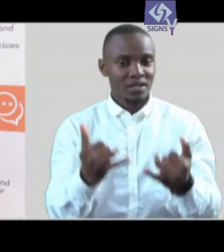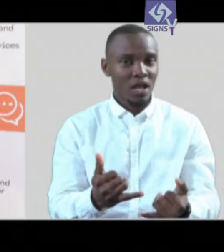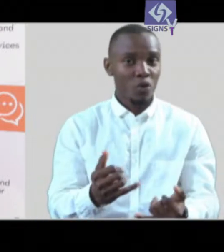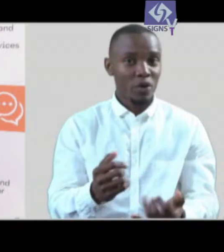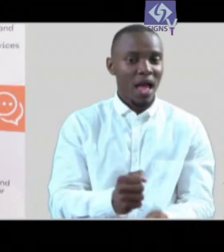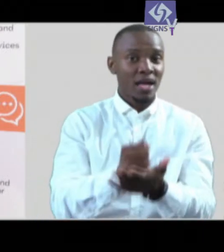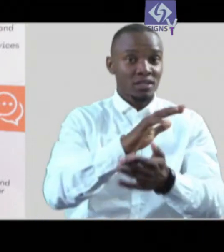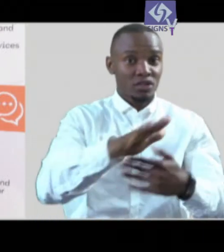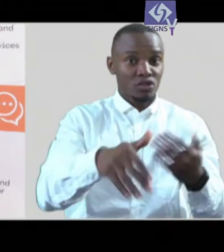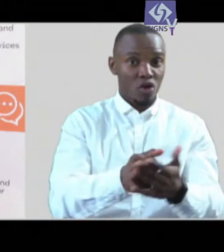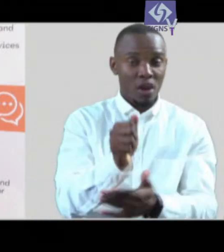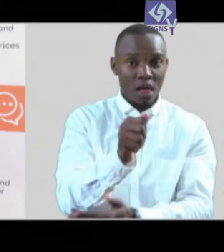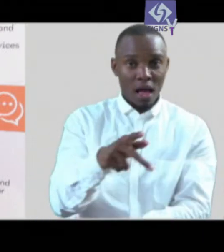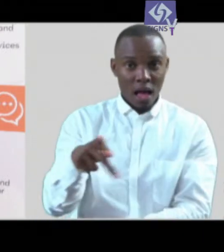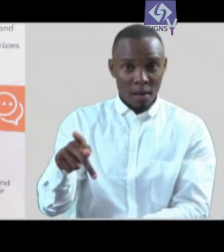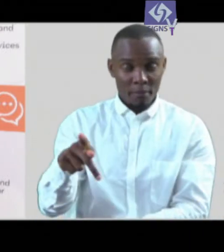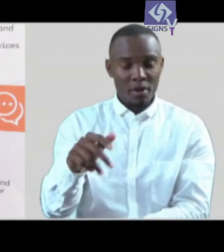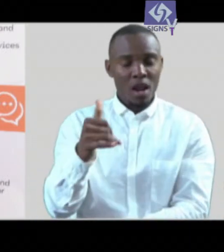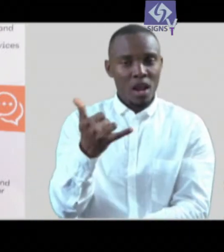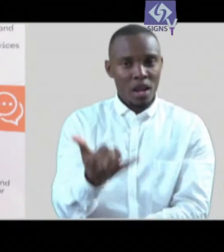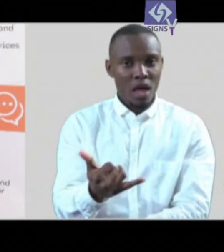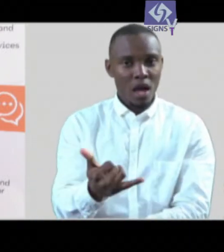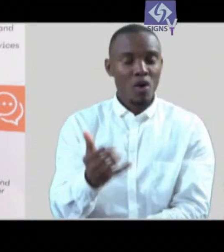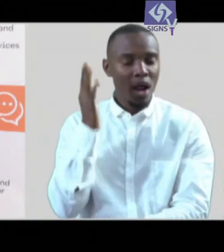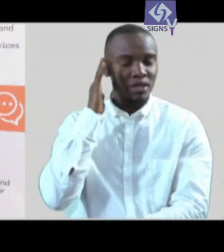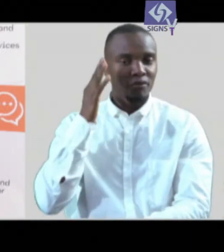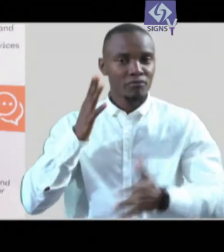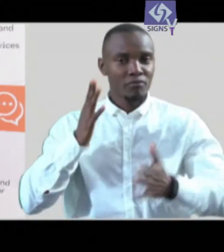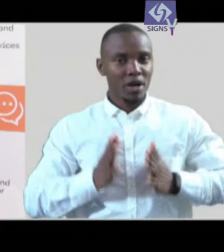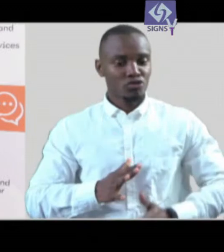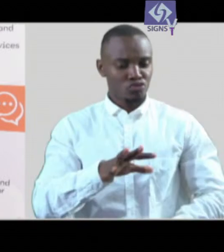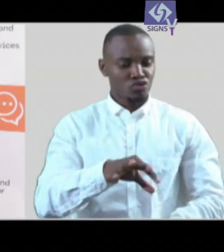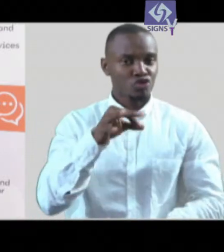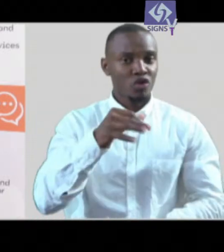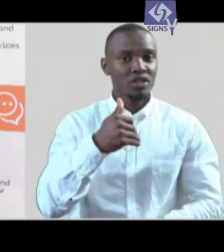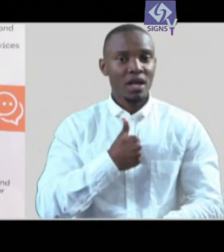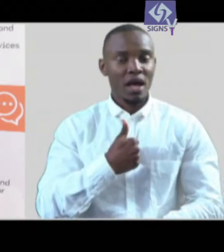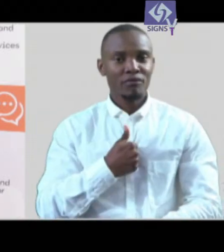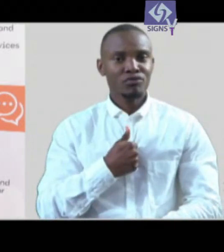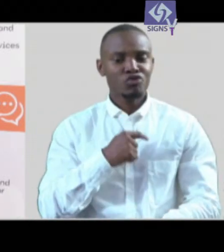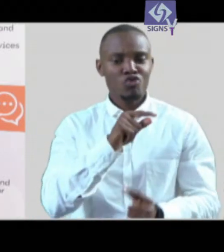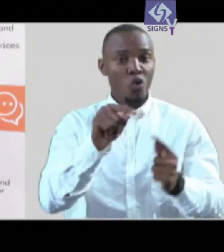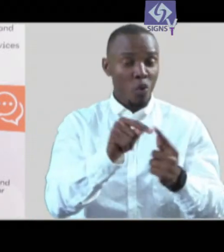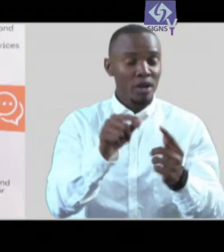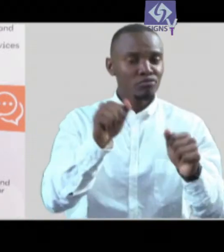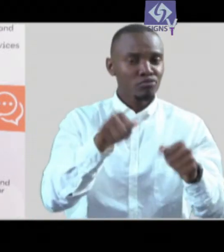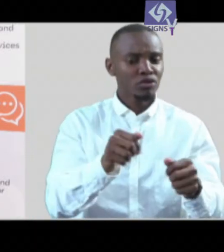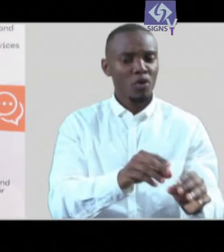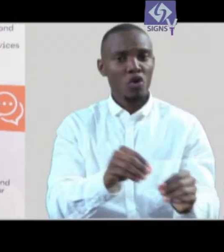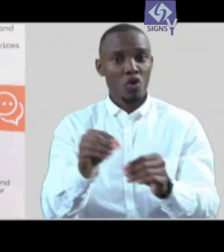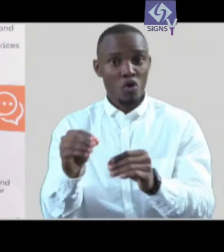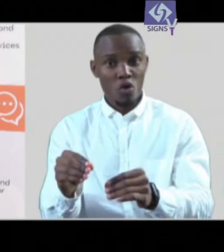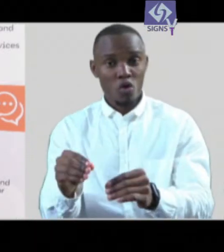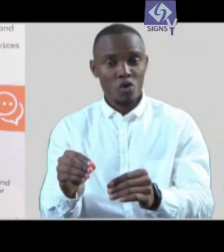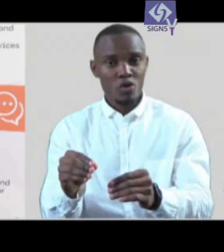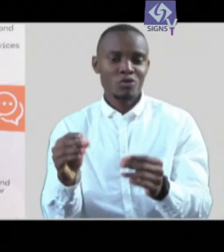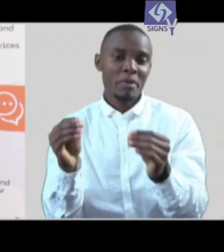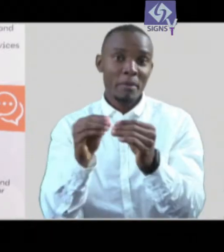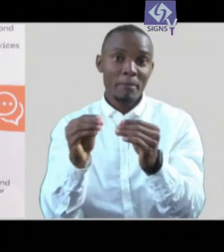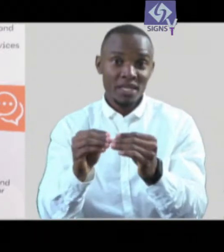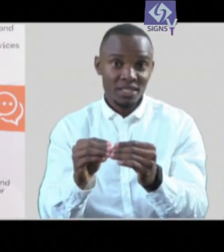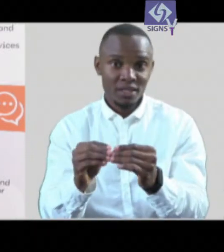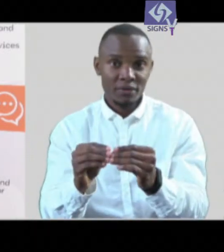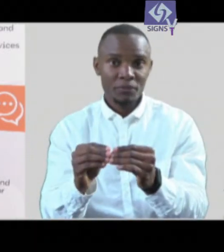Assistol, you find that now a deaf person has a choice to when they can go to a